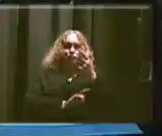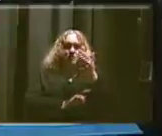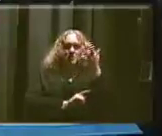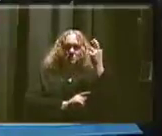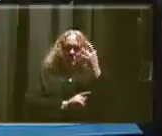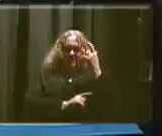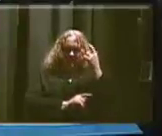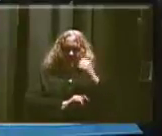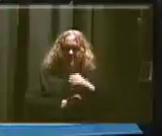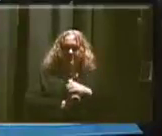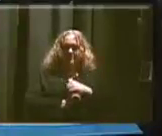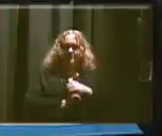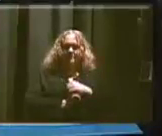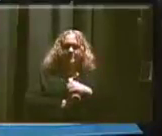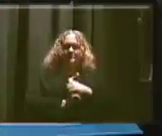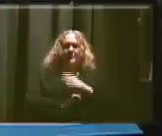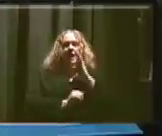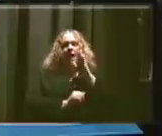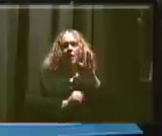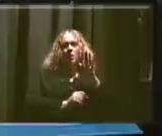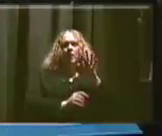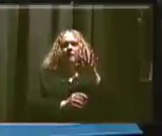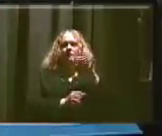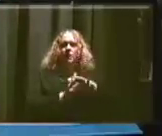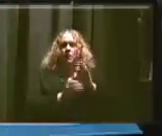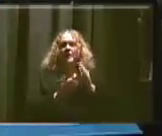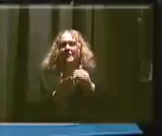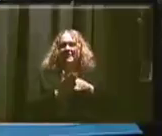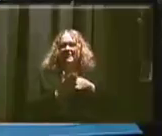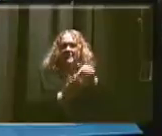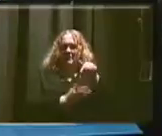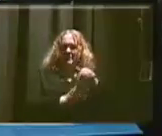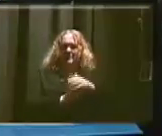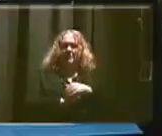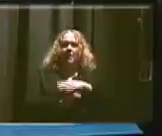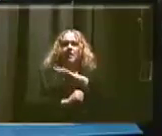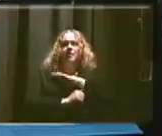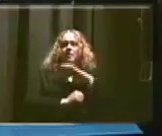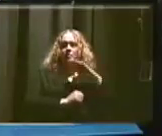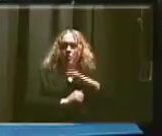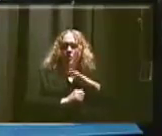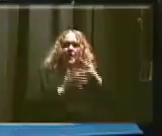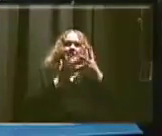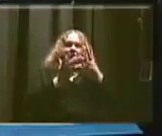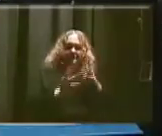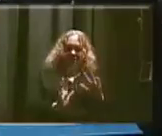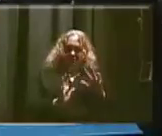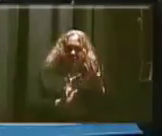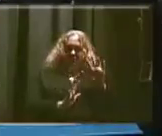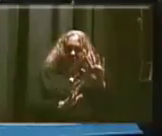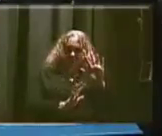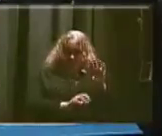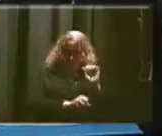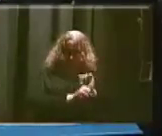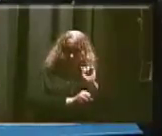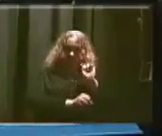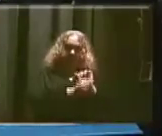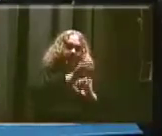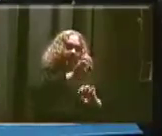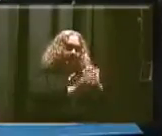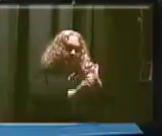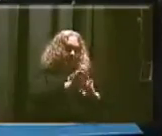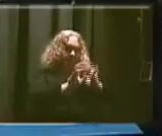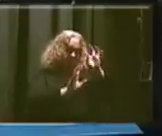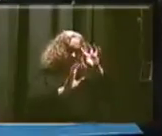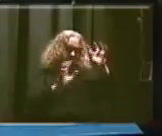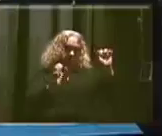why I will vote against this motion. First of all, the board has completed its work in evaluating the